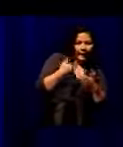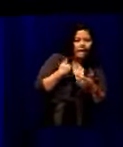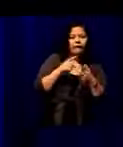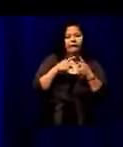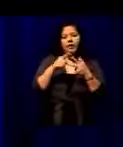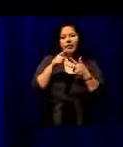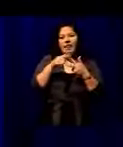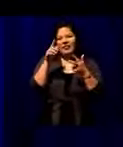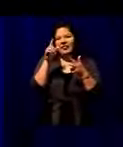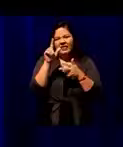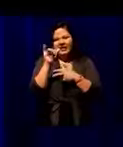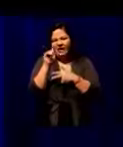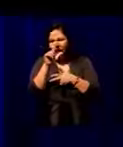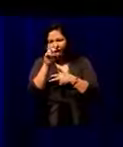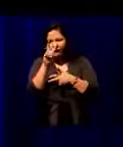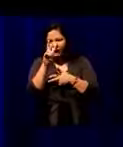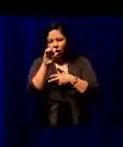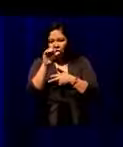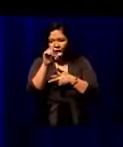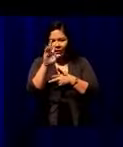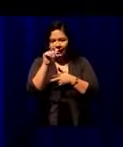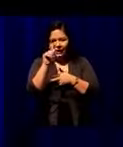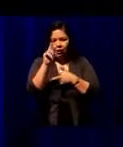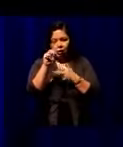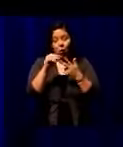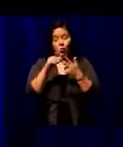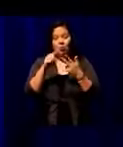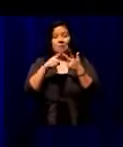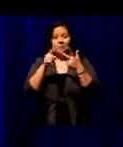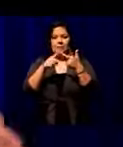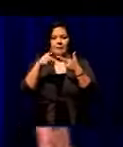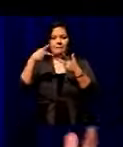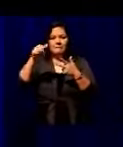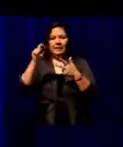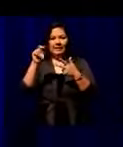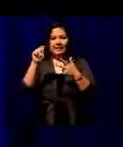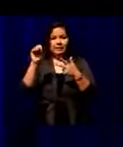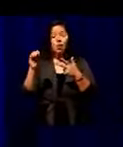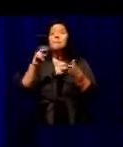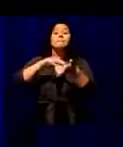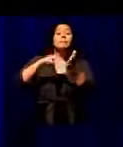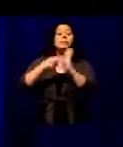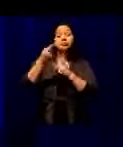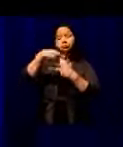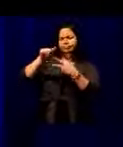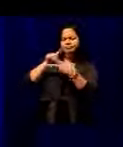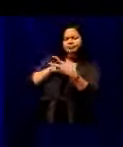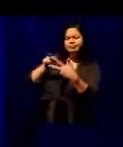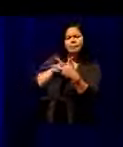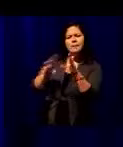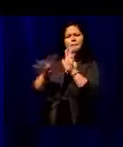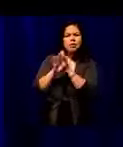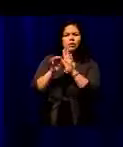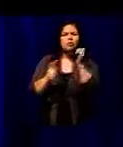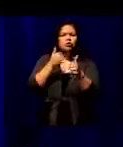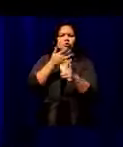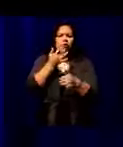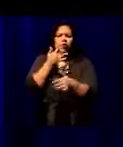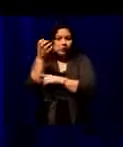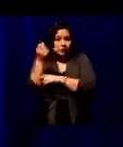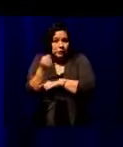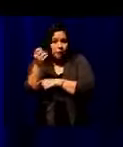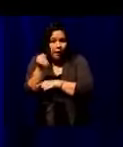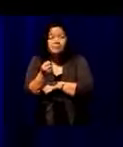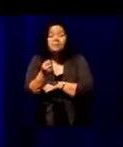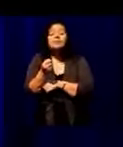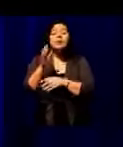And the third box is the Panto. So you subscribe to the 3 boxes, and you will receive